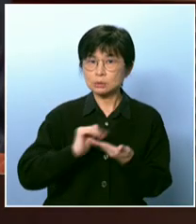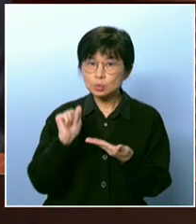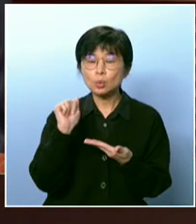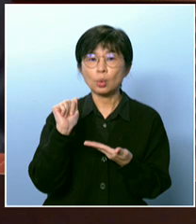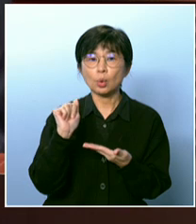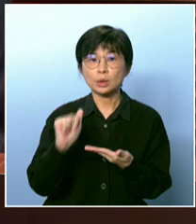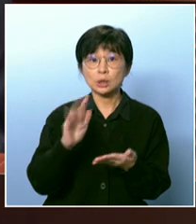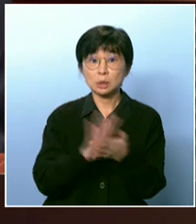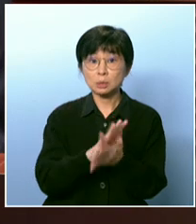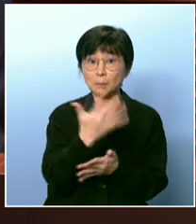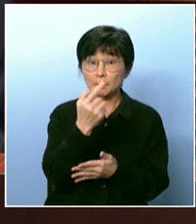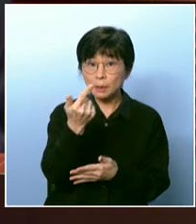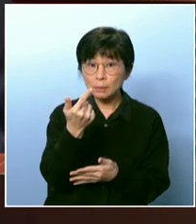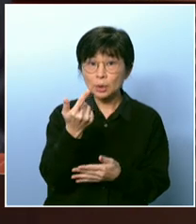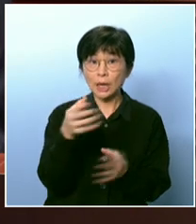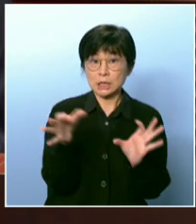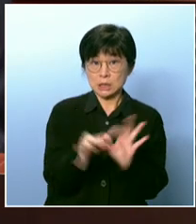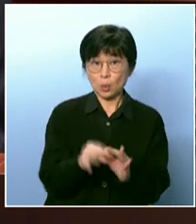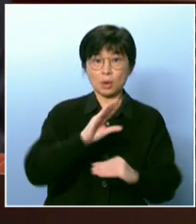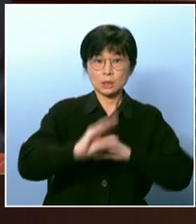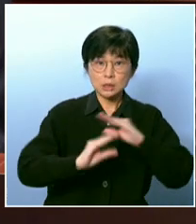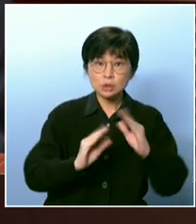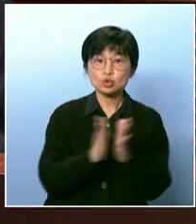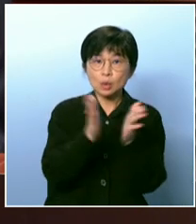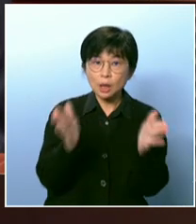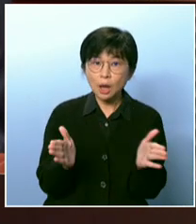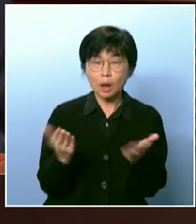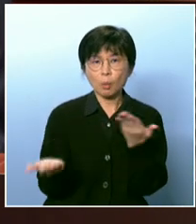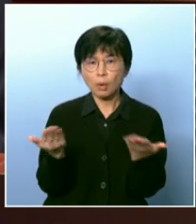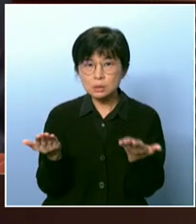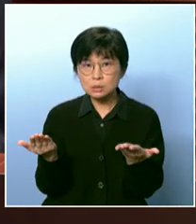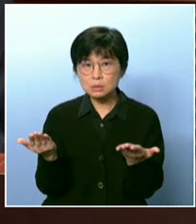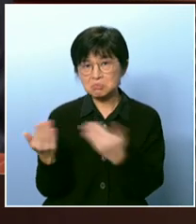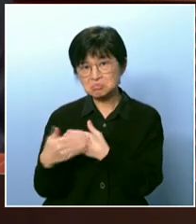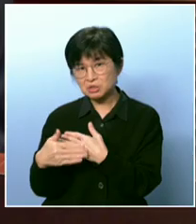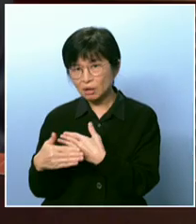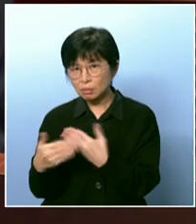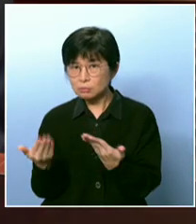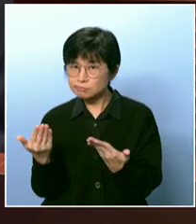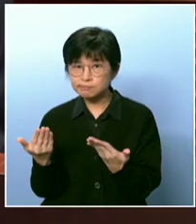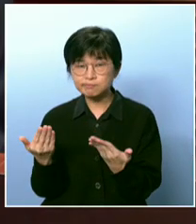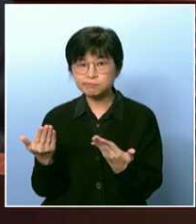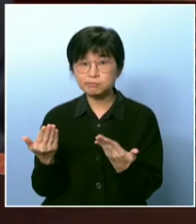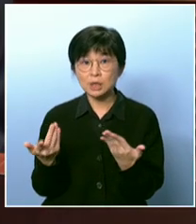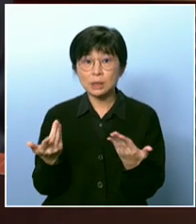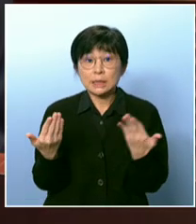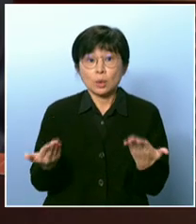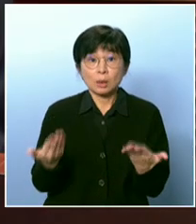your plan is. Or would the 5.5 years just be for